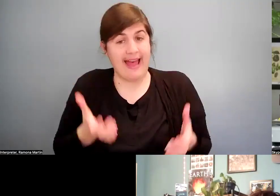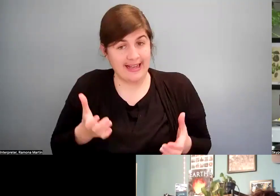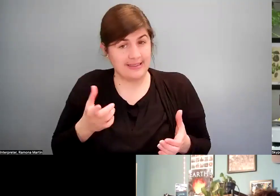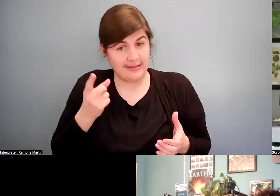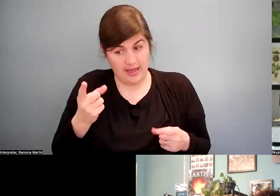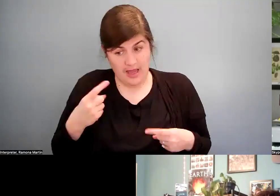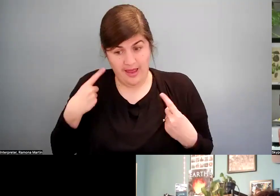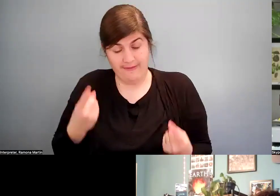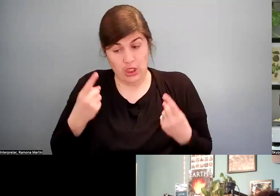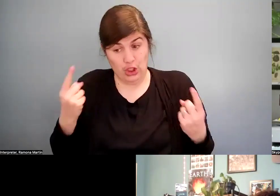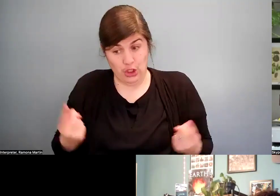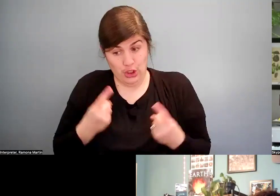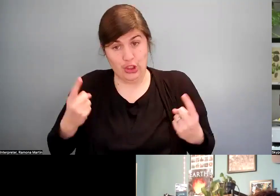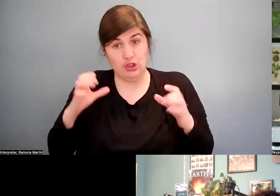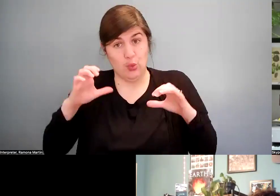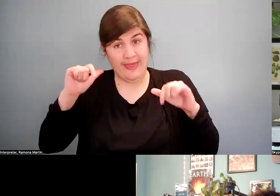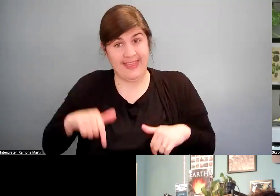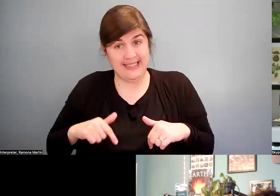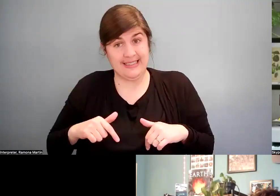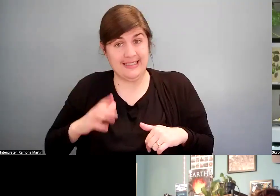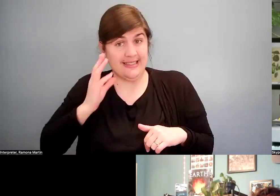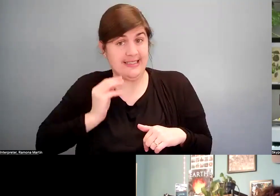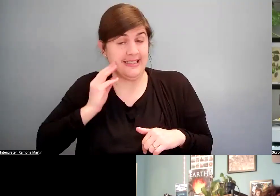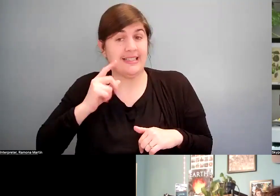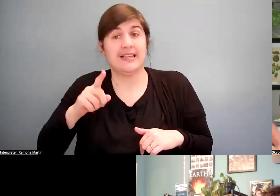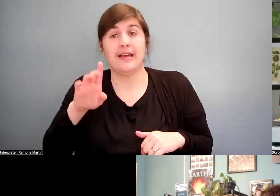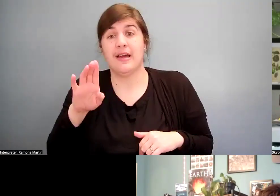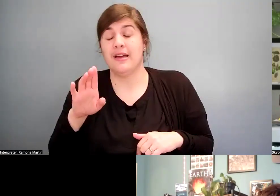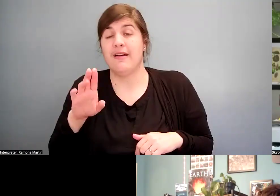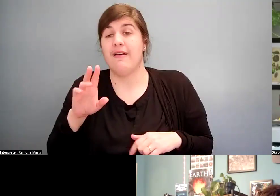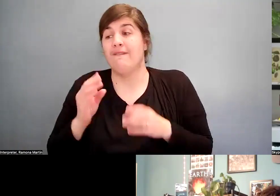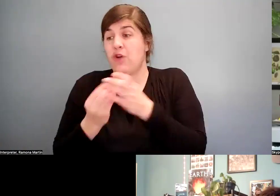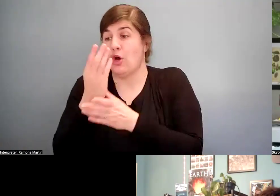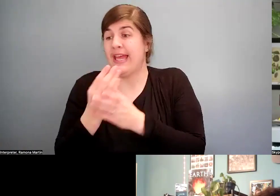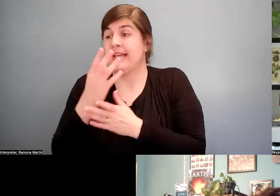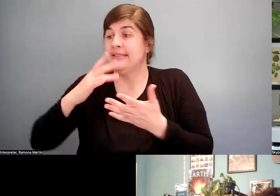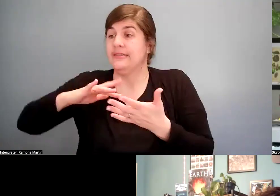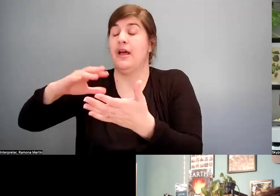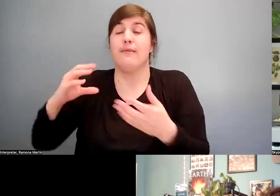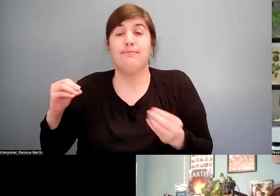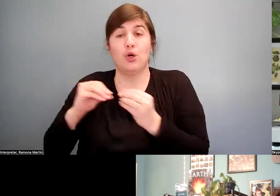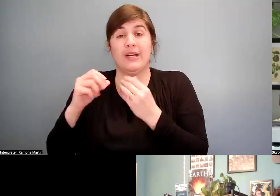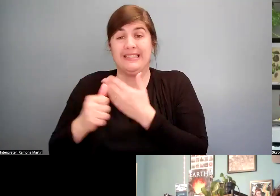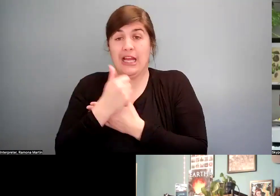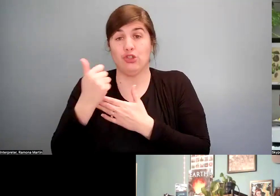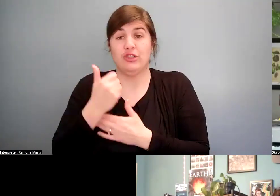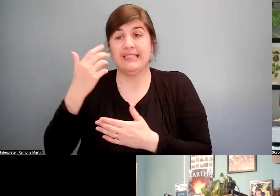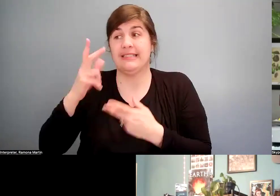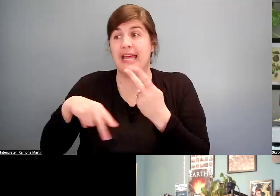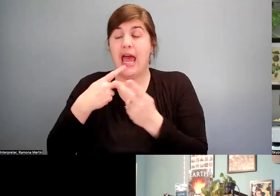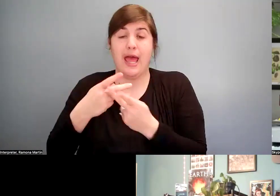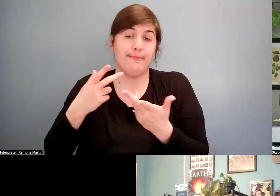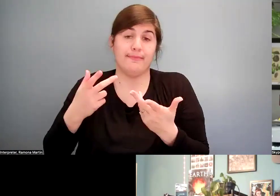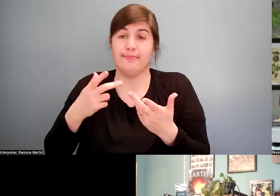been hurt doing this? Like, is volcanology a more dangerous type of science than a cell and